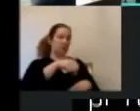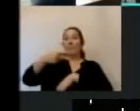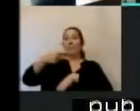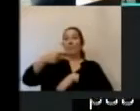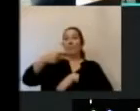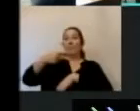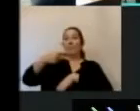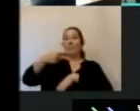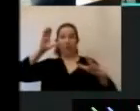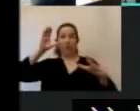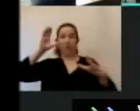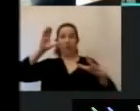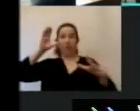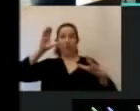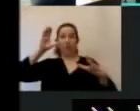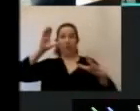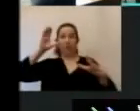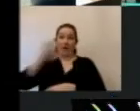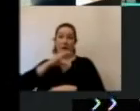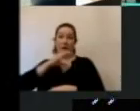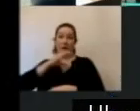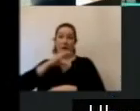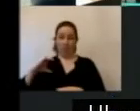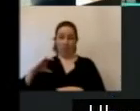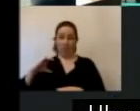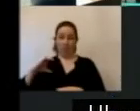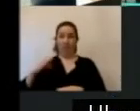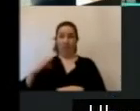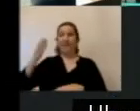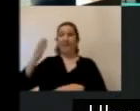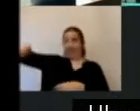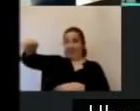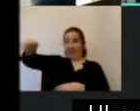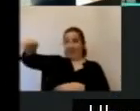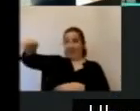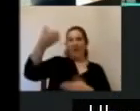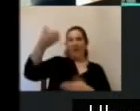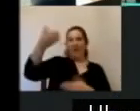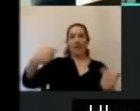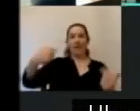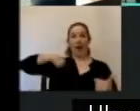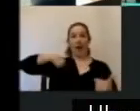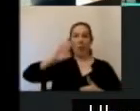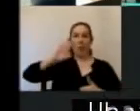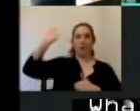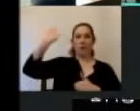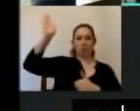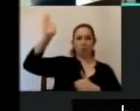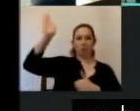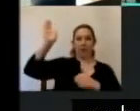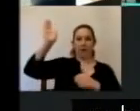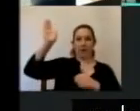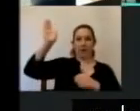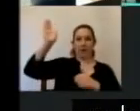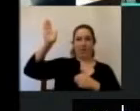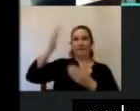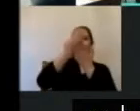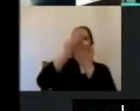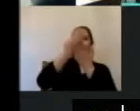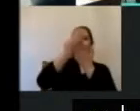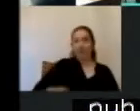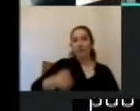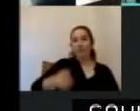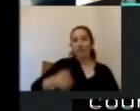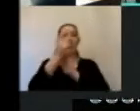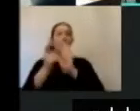then people can sign up to speak out about it, whether in favor or against it. And then the city council takes